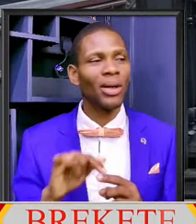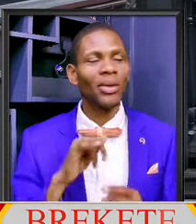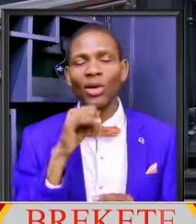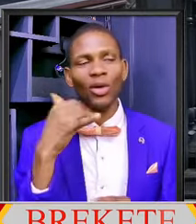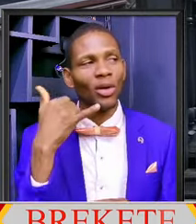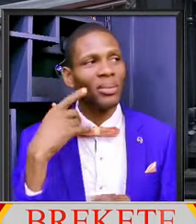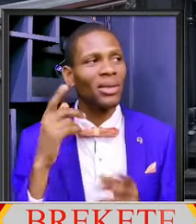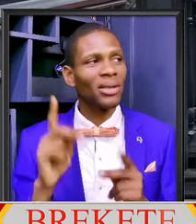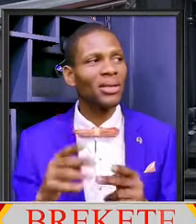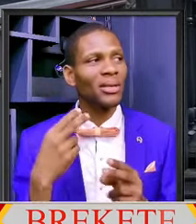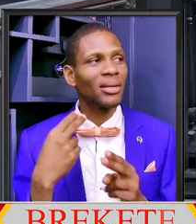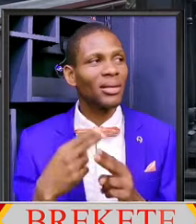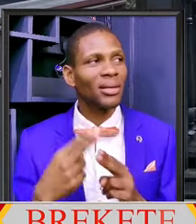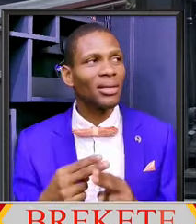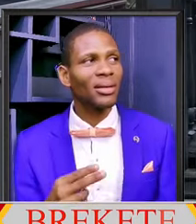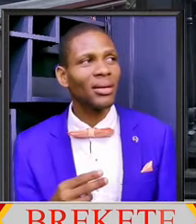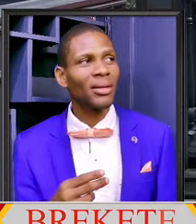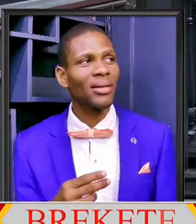name.